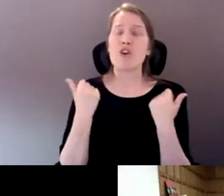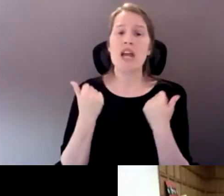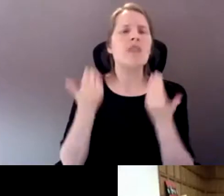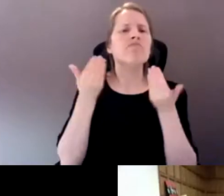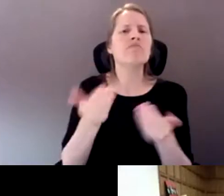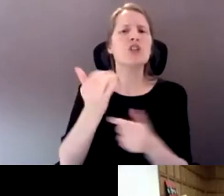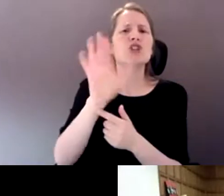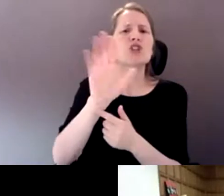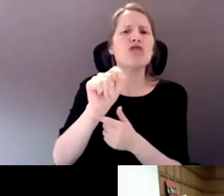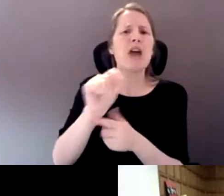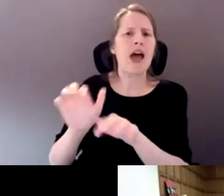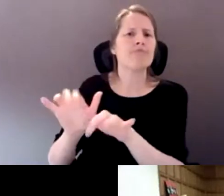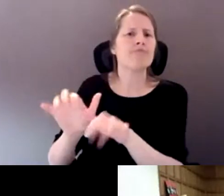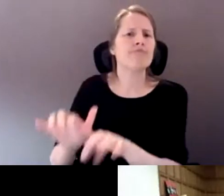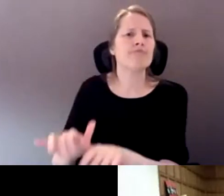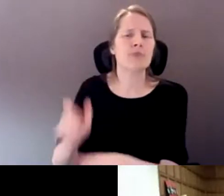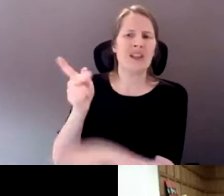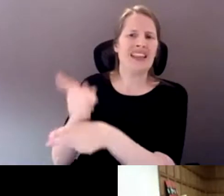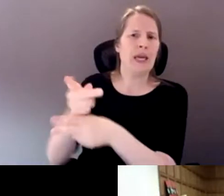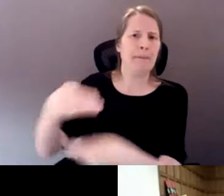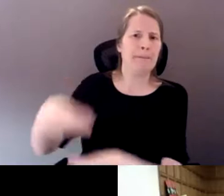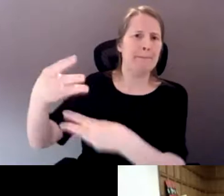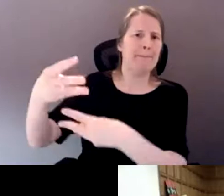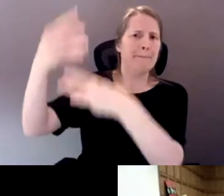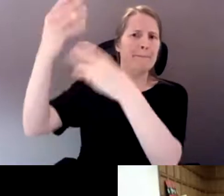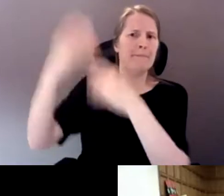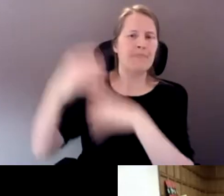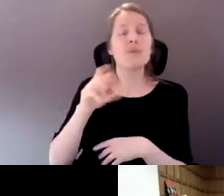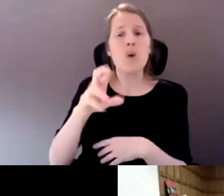chat as we go, or you can hold on